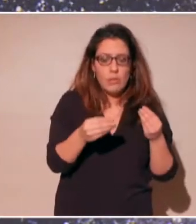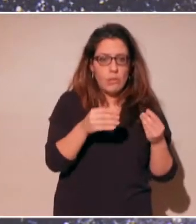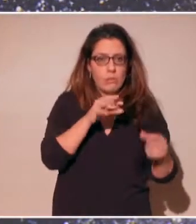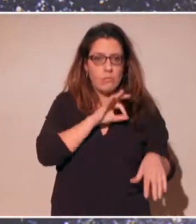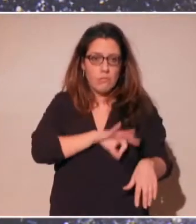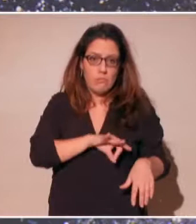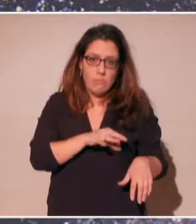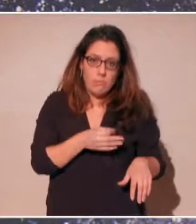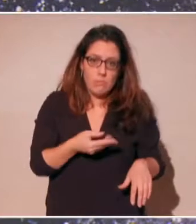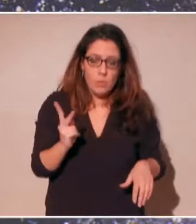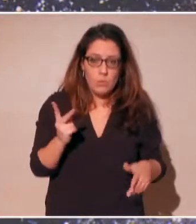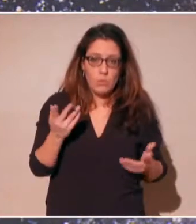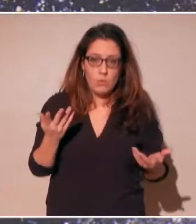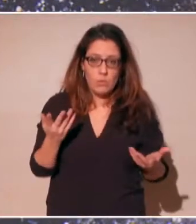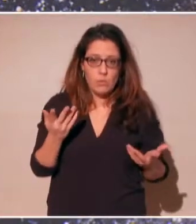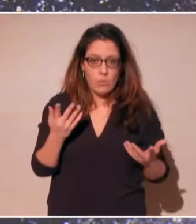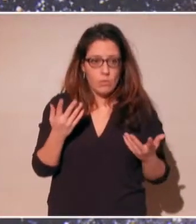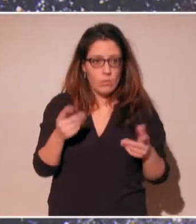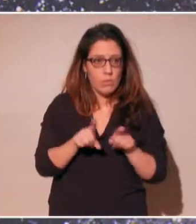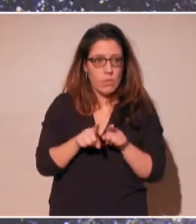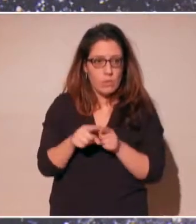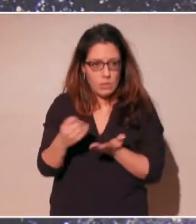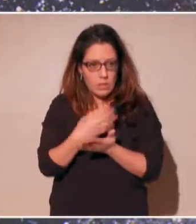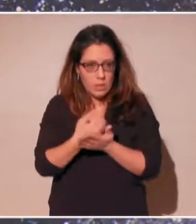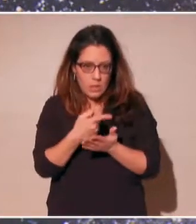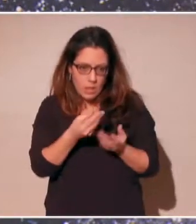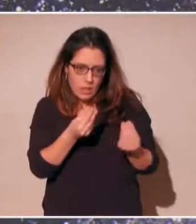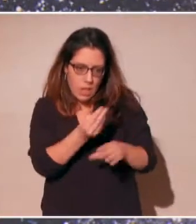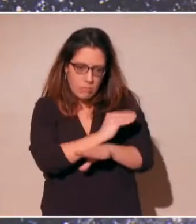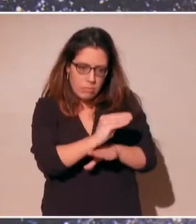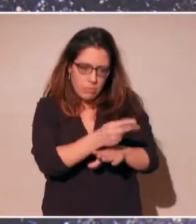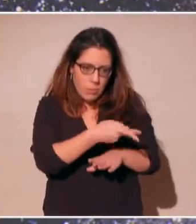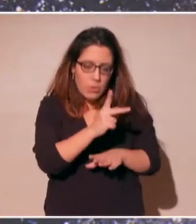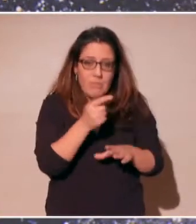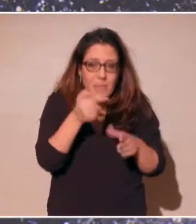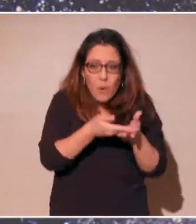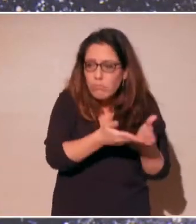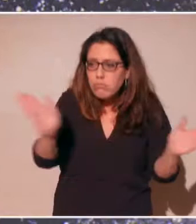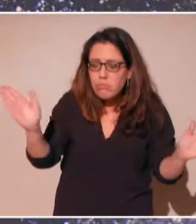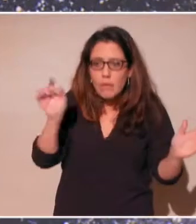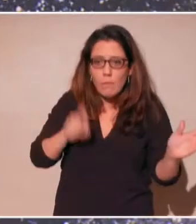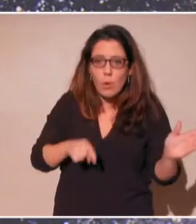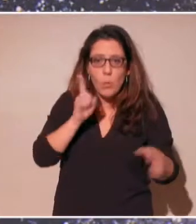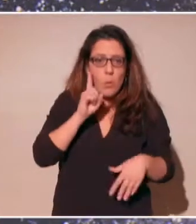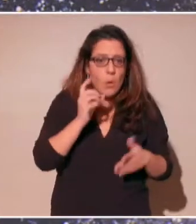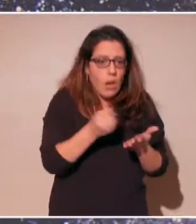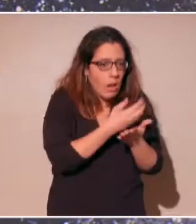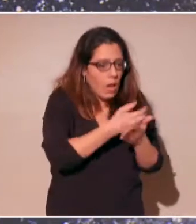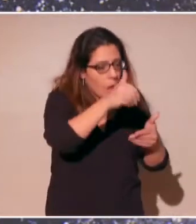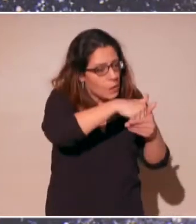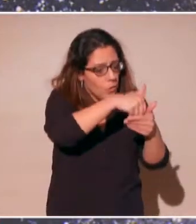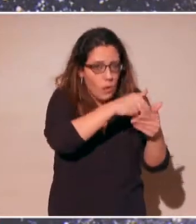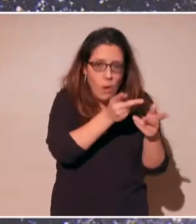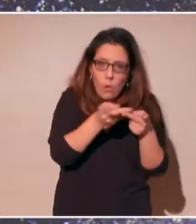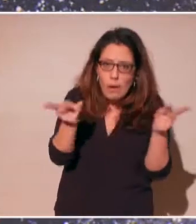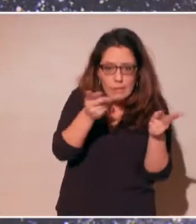way, sum of data, and the sum of data can be actually multiplied because